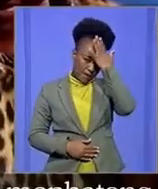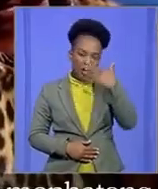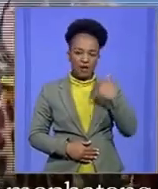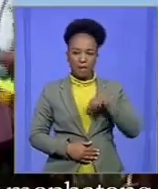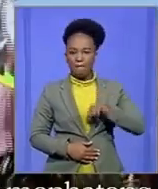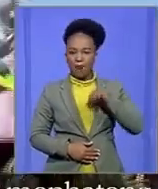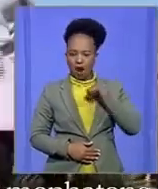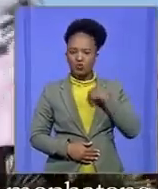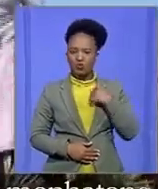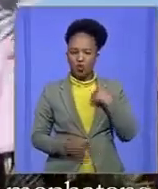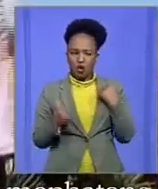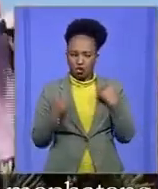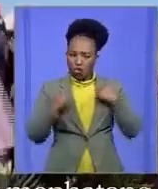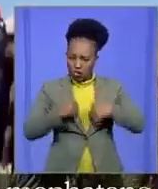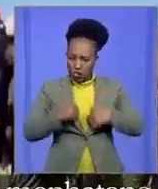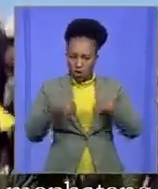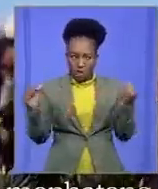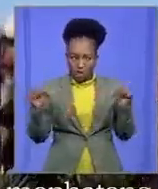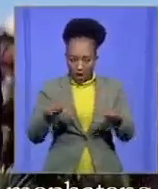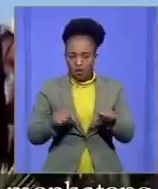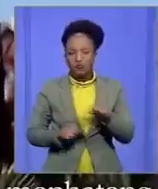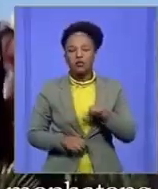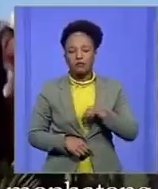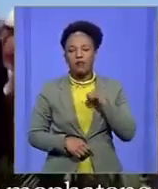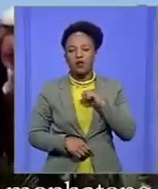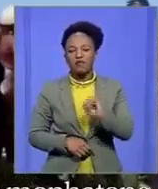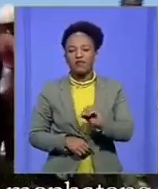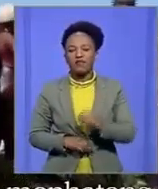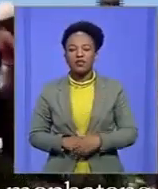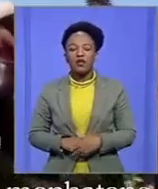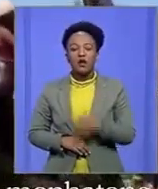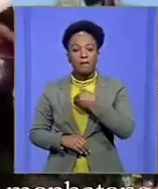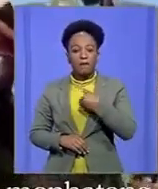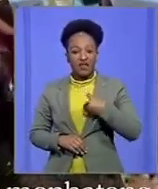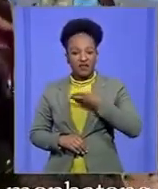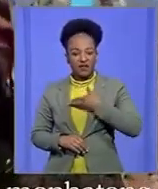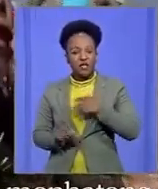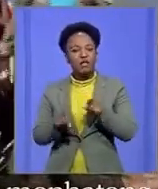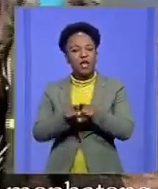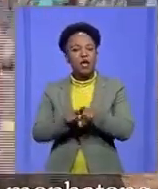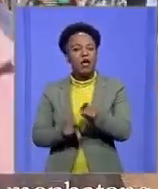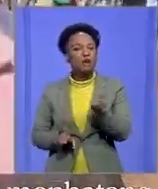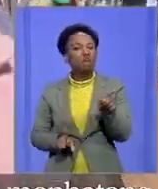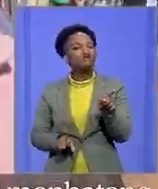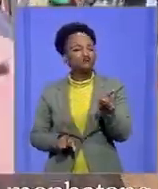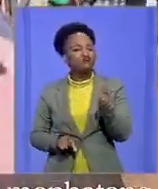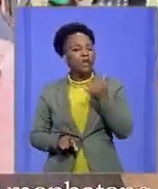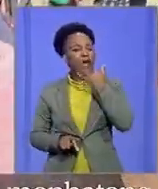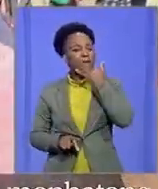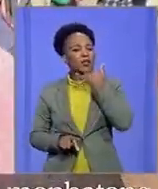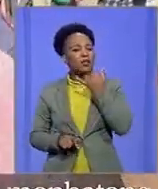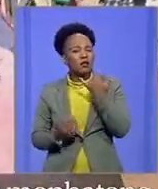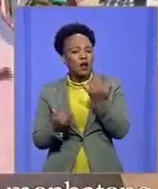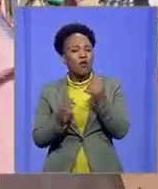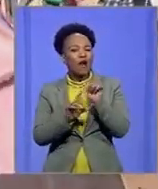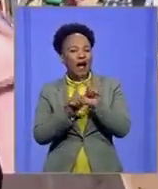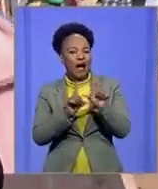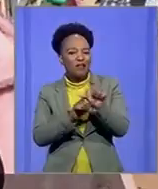tšwa komeng. Batswadi le bona ba re ba ekwa ba le motlotlo gore setšo sa bona se sa bolokegile. Tšatši la lekgono re thabile